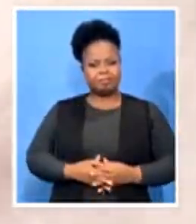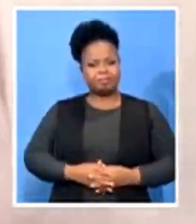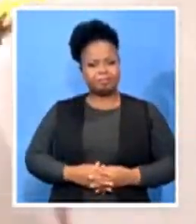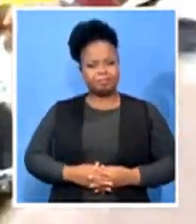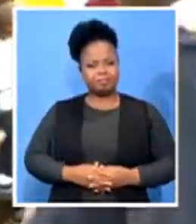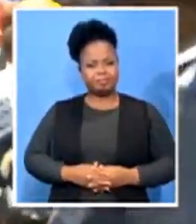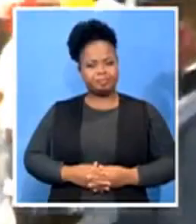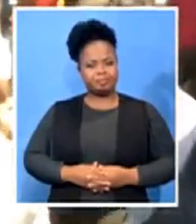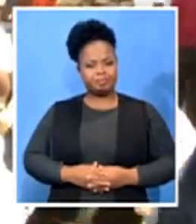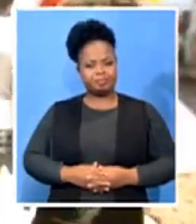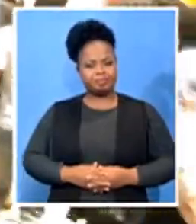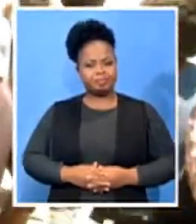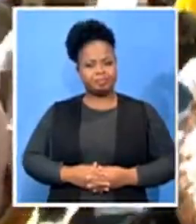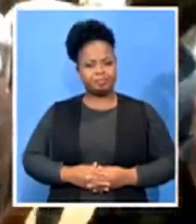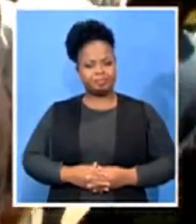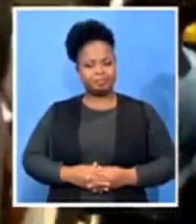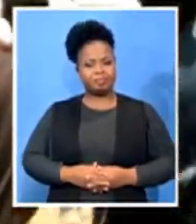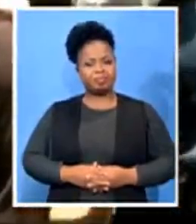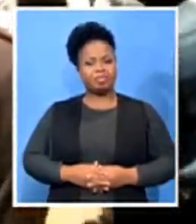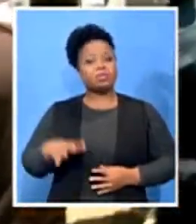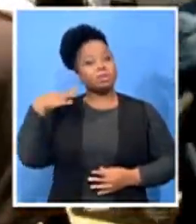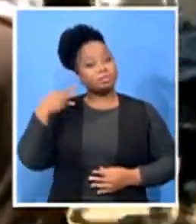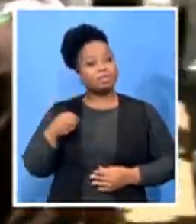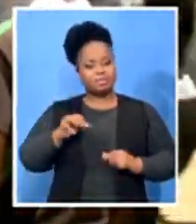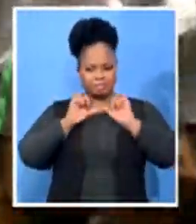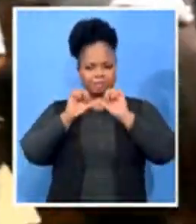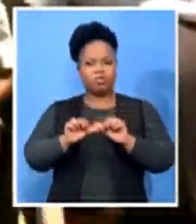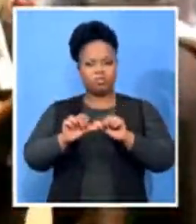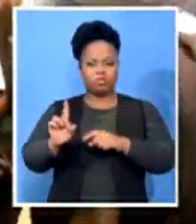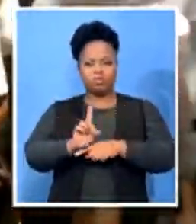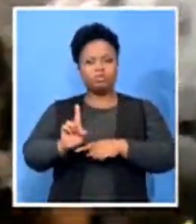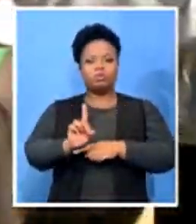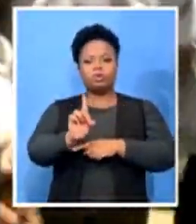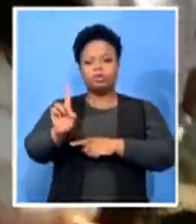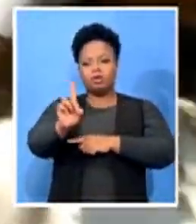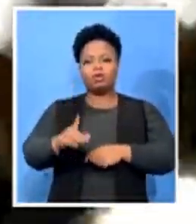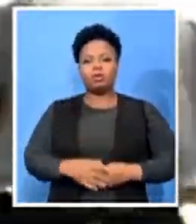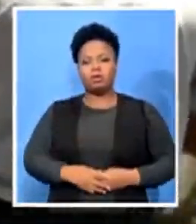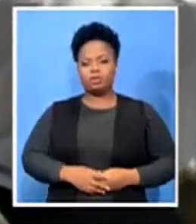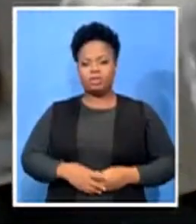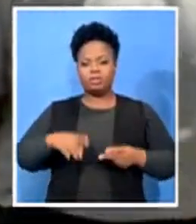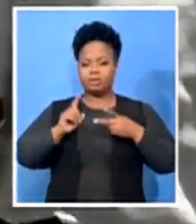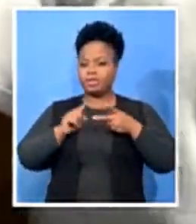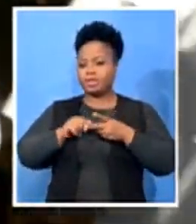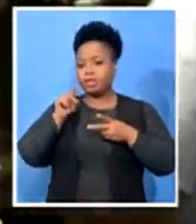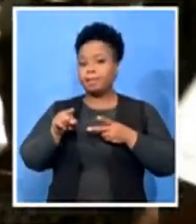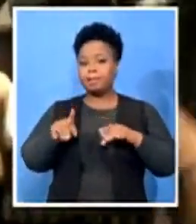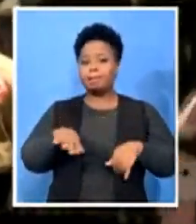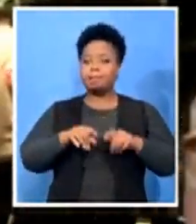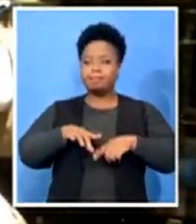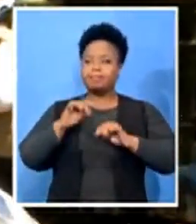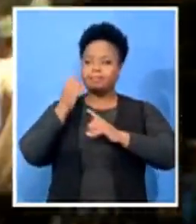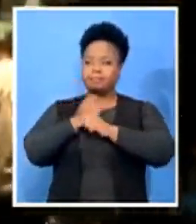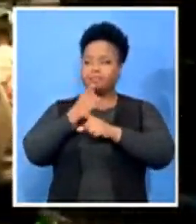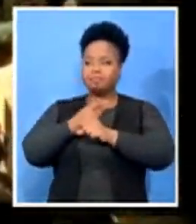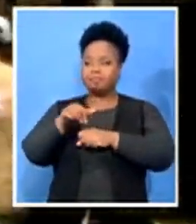The minister continues with his walkabout, getting into the taxi rank, of course, and